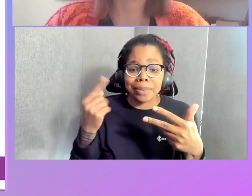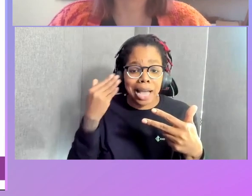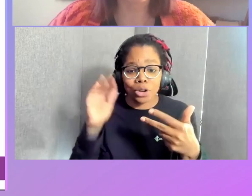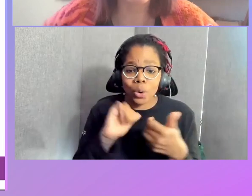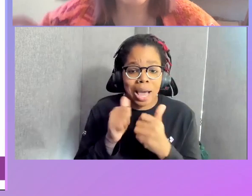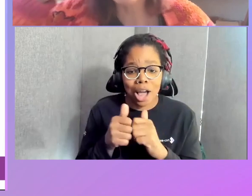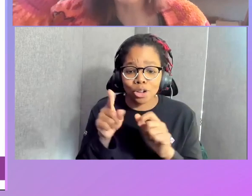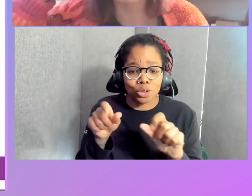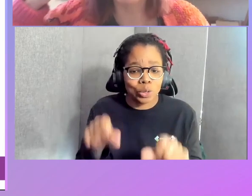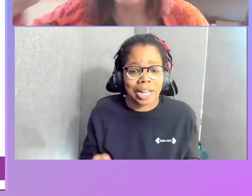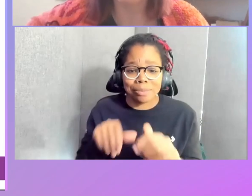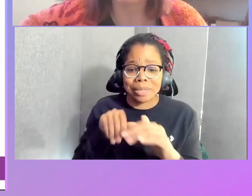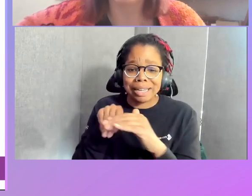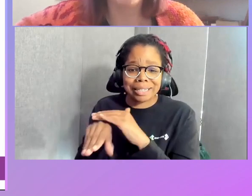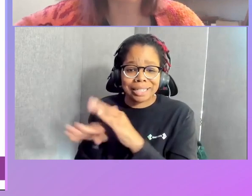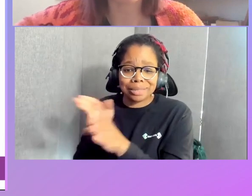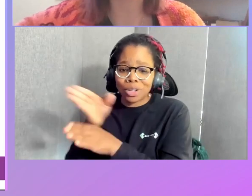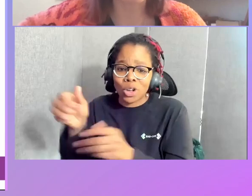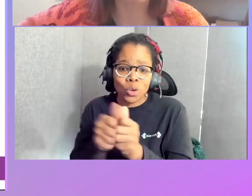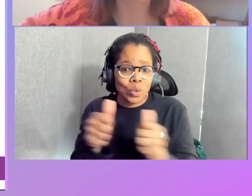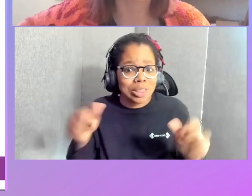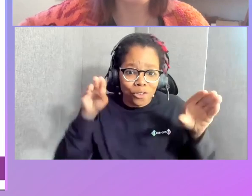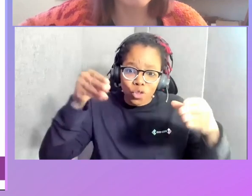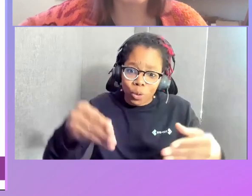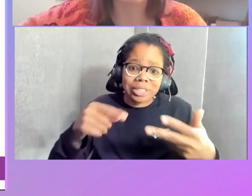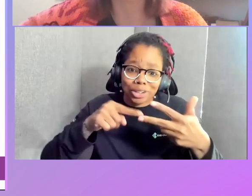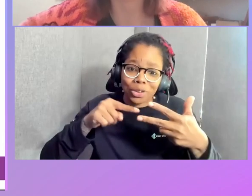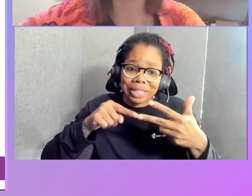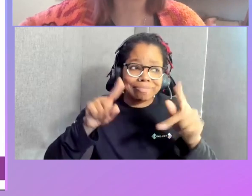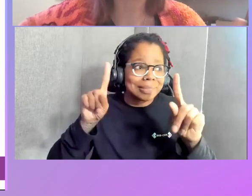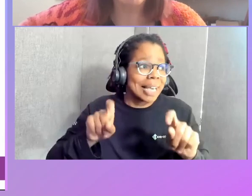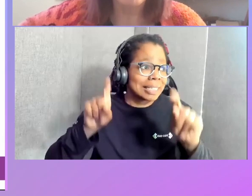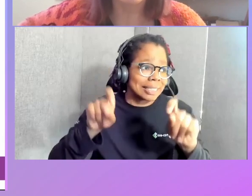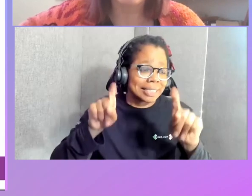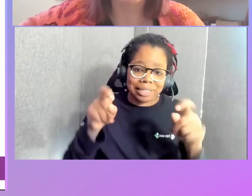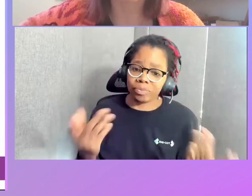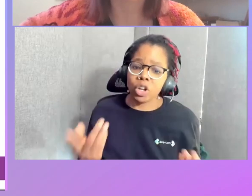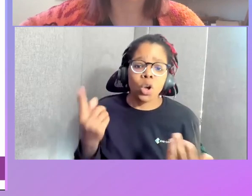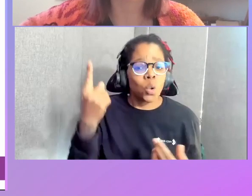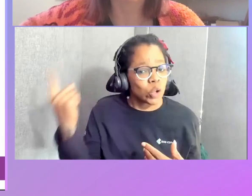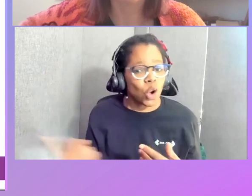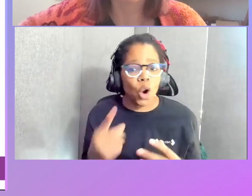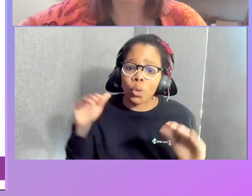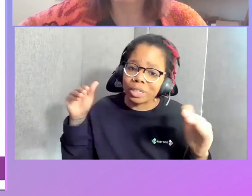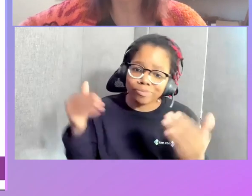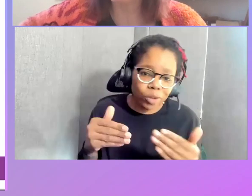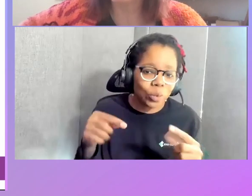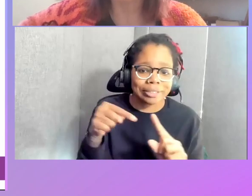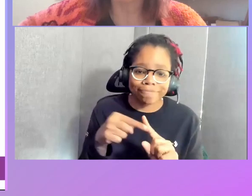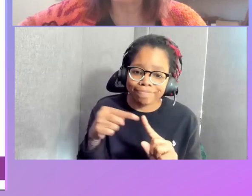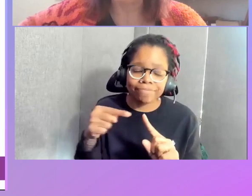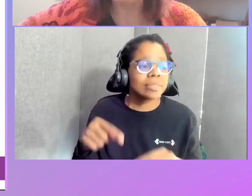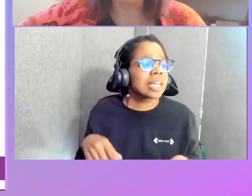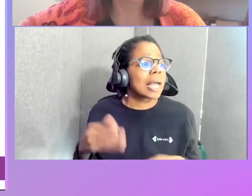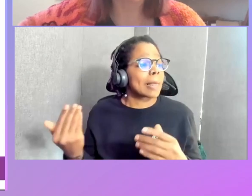you could be in accessibility without having a real focus on testing. We almost always come back to this, but